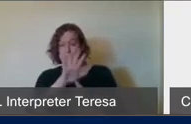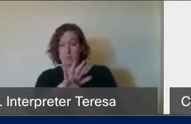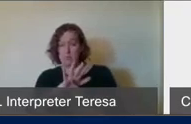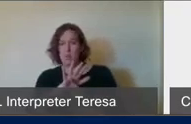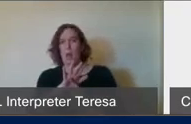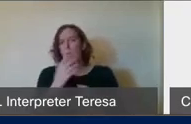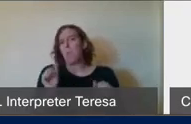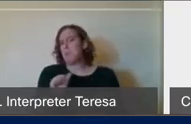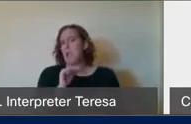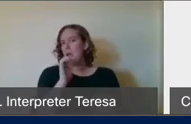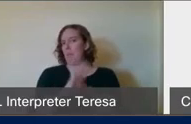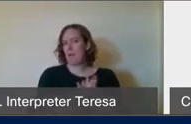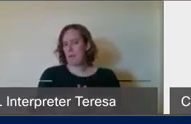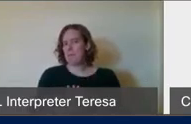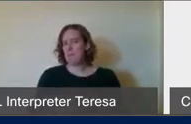get sick.